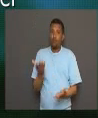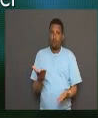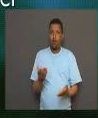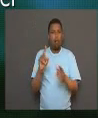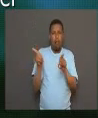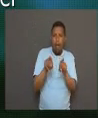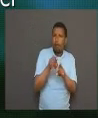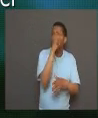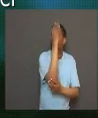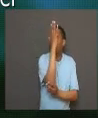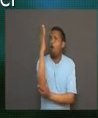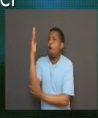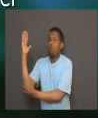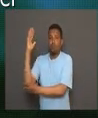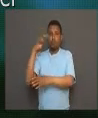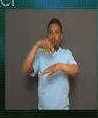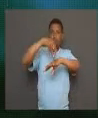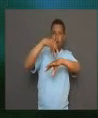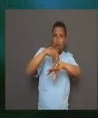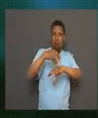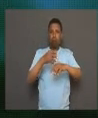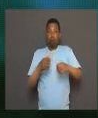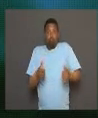forests and minerals.